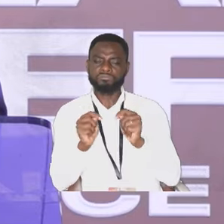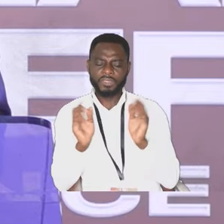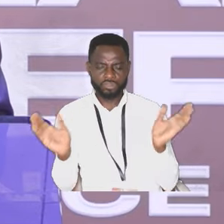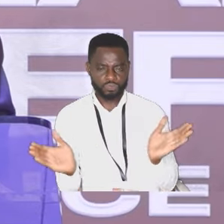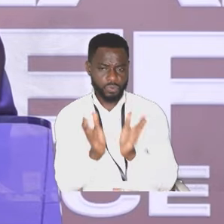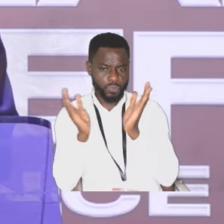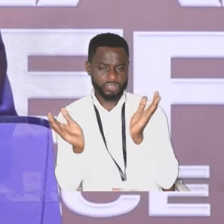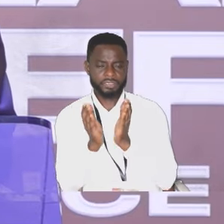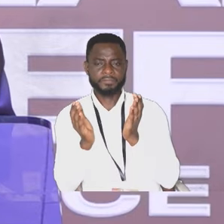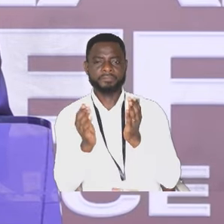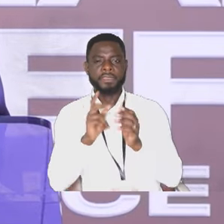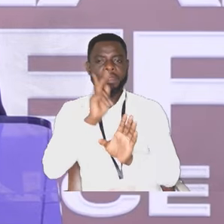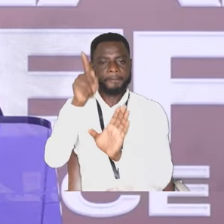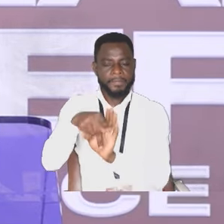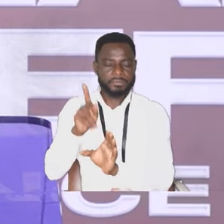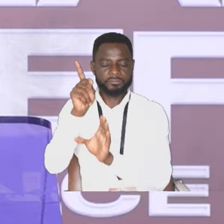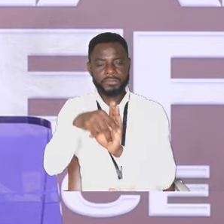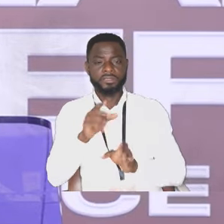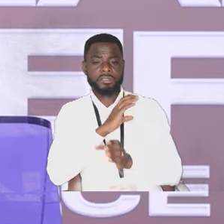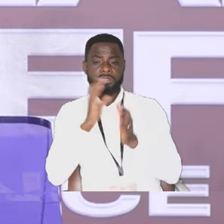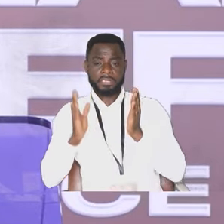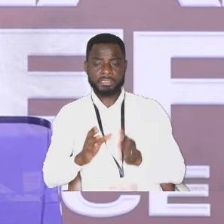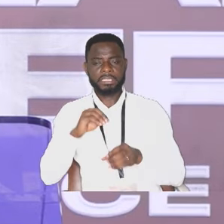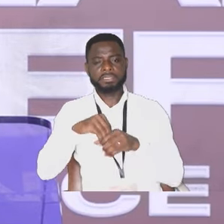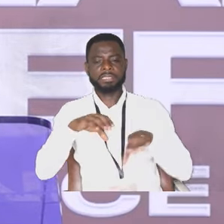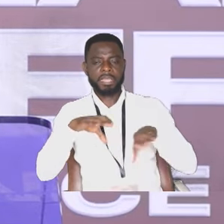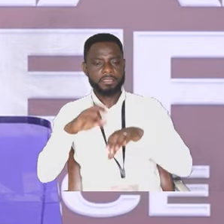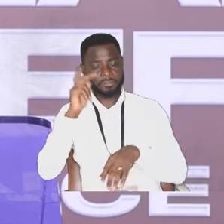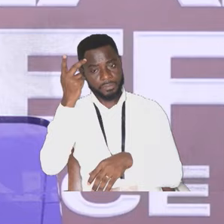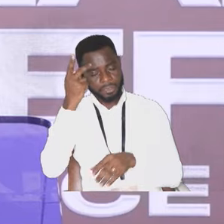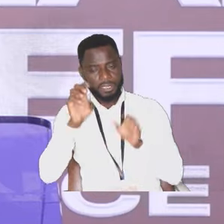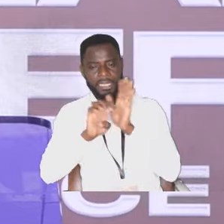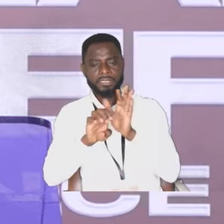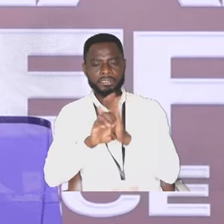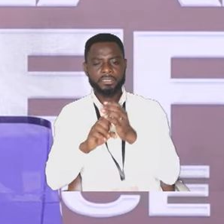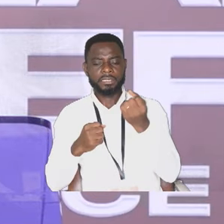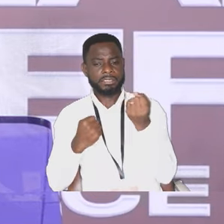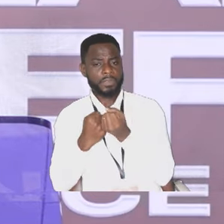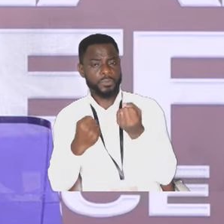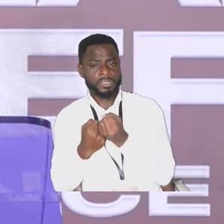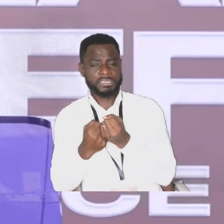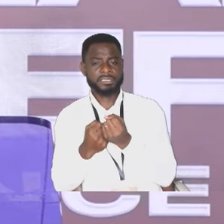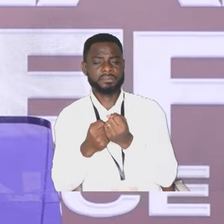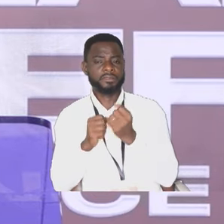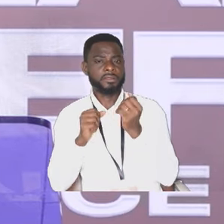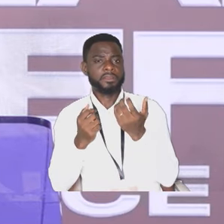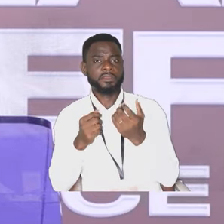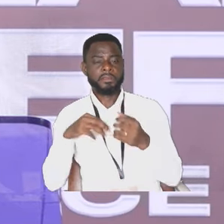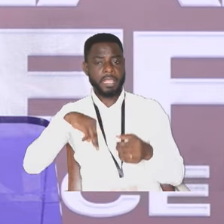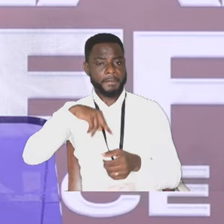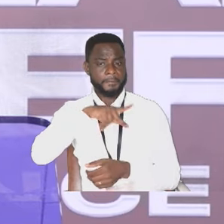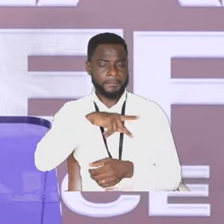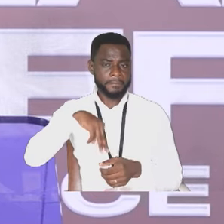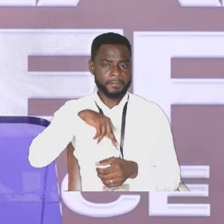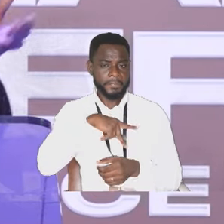the participation of Christians in active politics. For example, supporting aspiring politicians, like members of parliament, to pay for